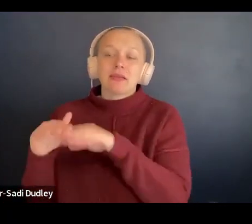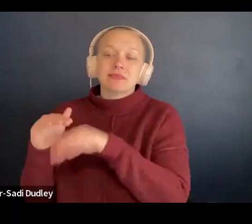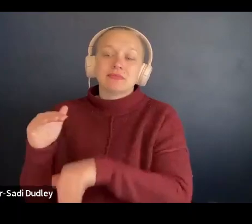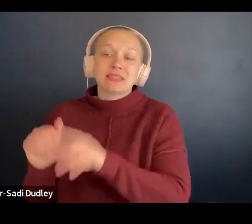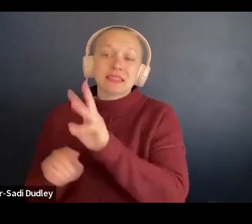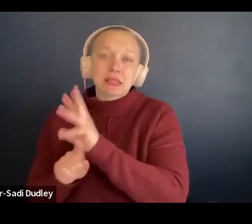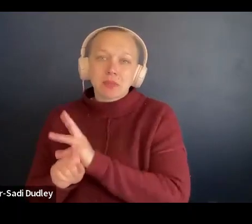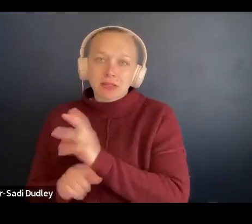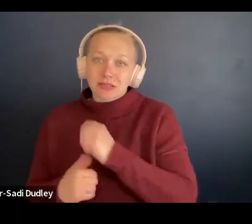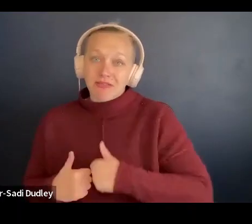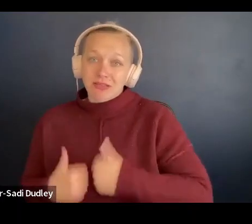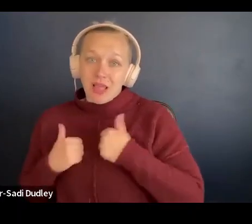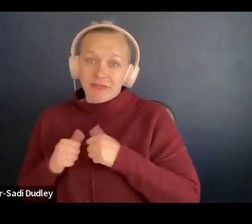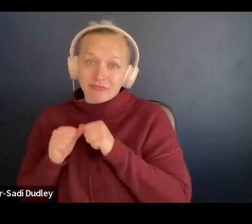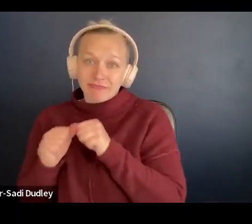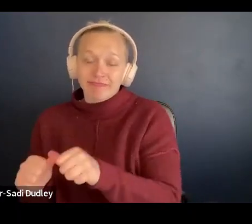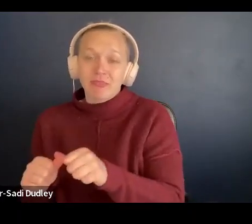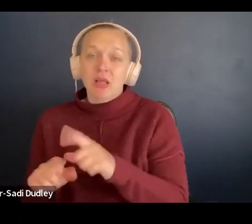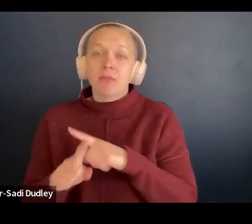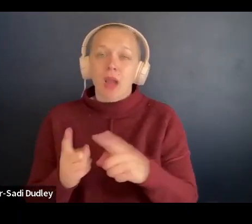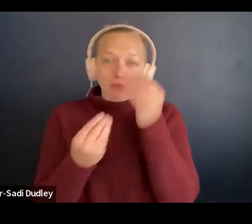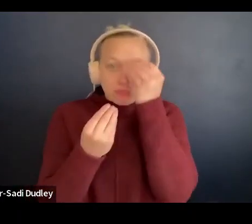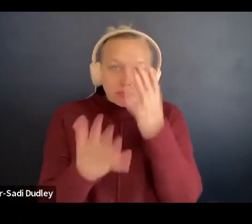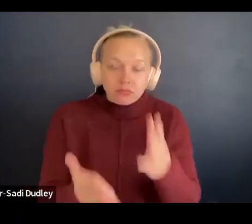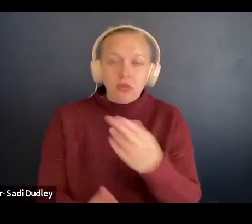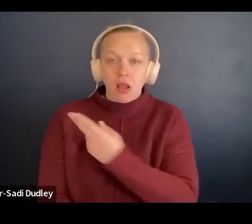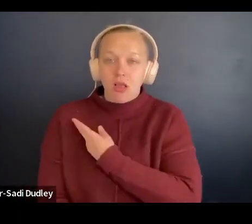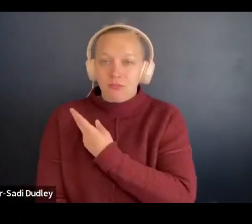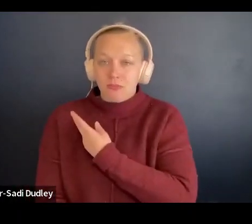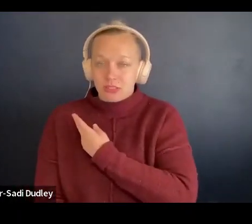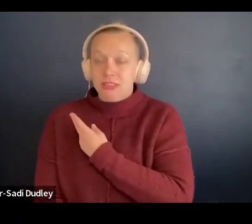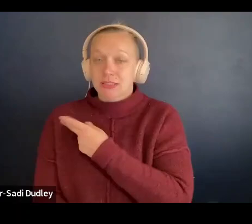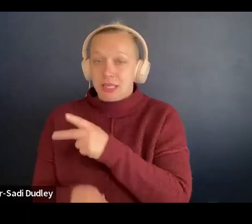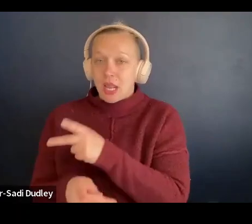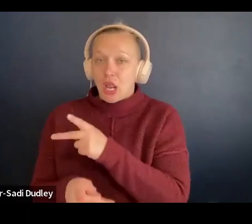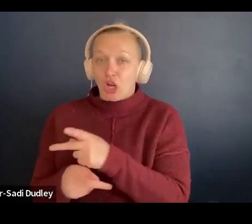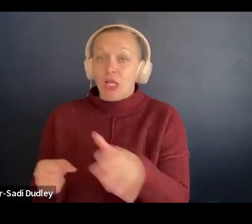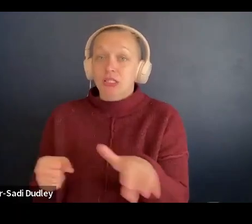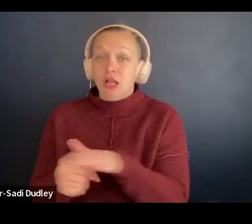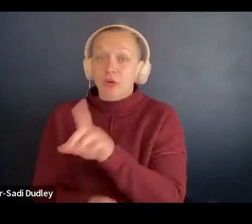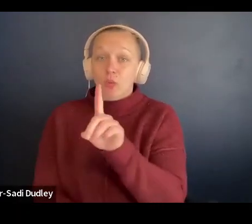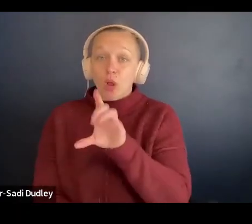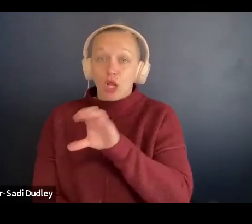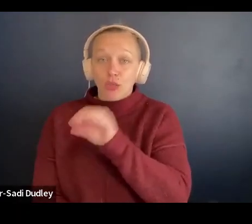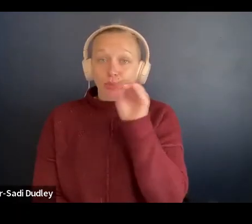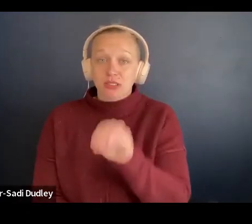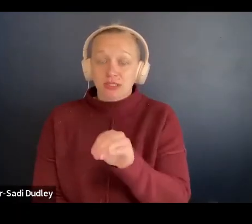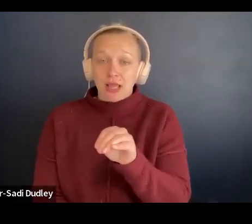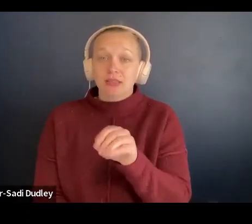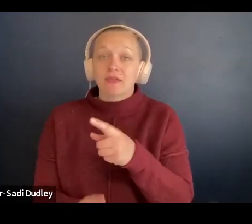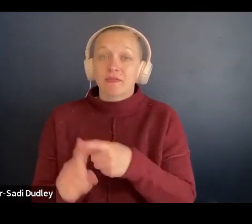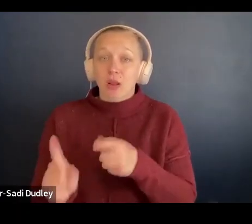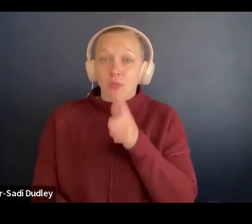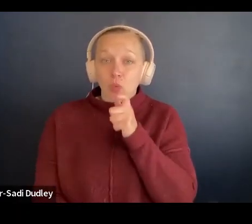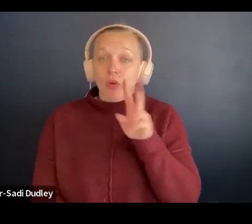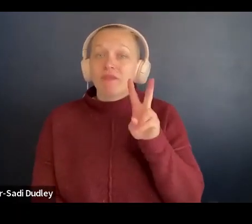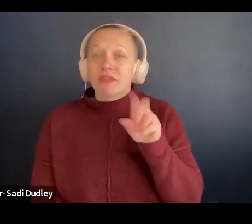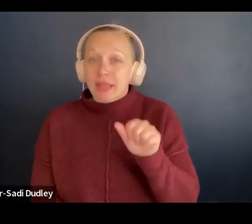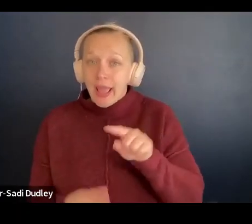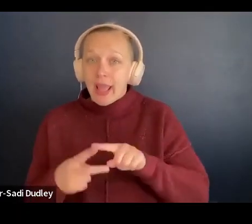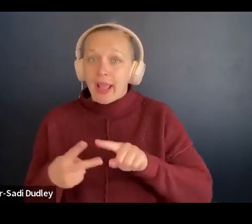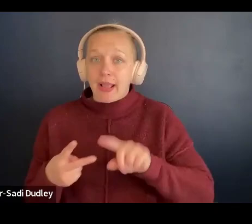of the really main important differences is that hospice care is covered 100% by Medicare A, by the VA,